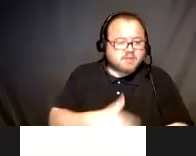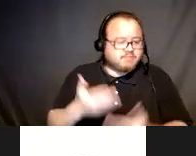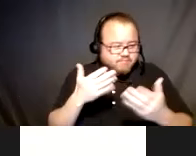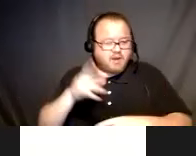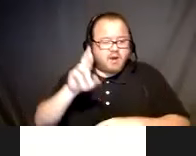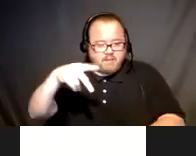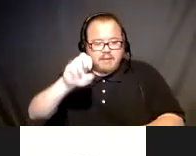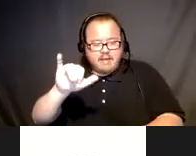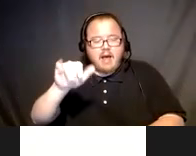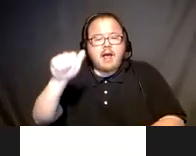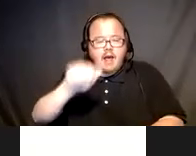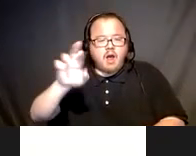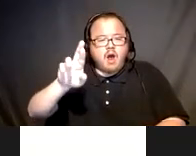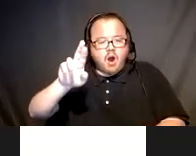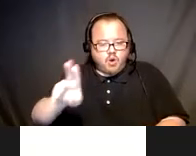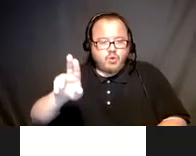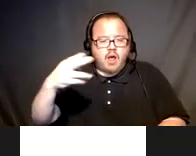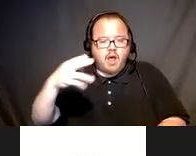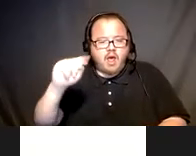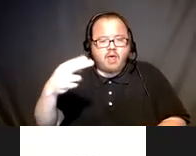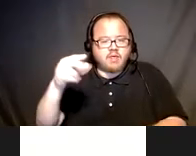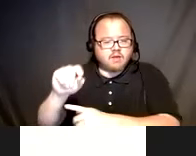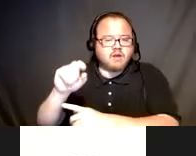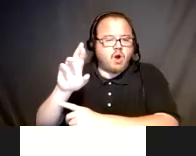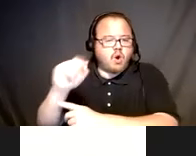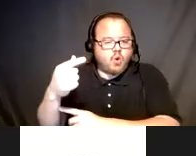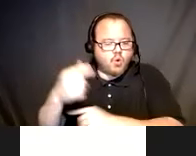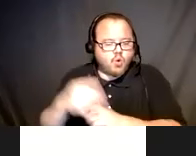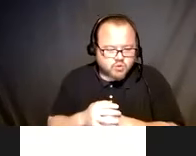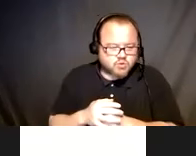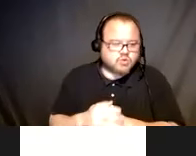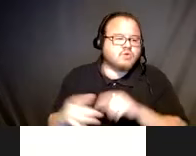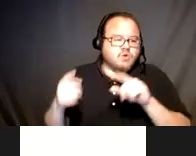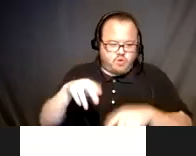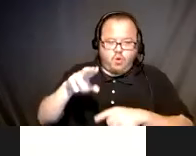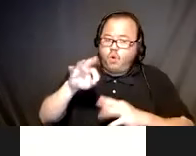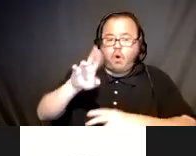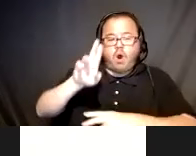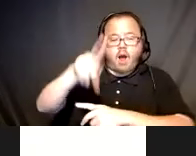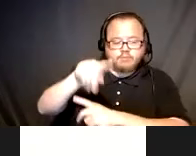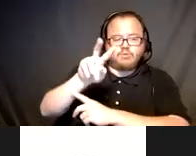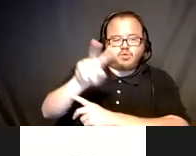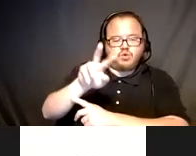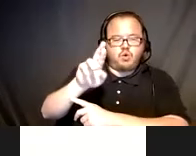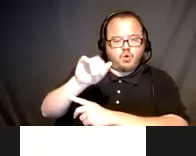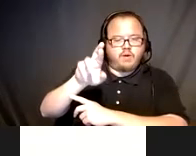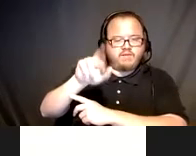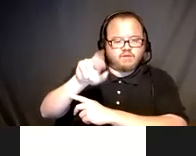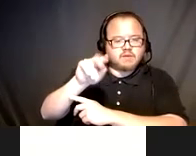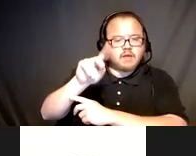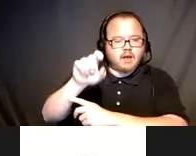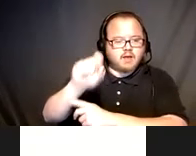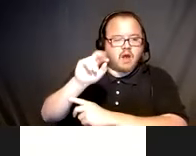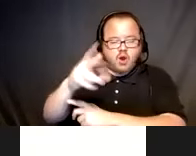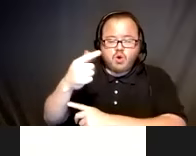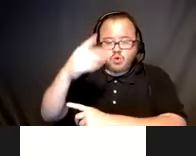pei@ruhealth.org. For trainings and resources, visit uptoriverside.org. If you're someone you know is in crisis, please call